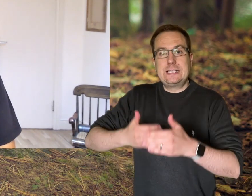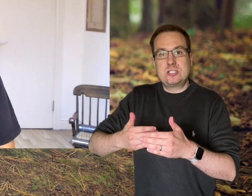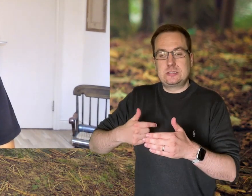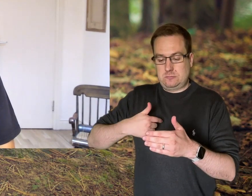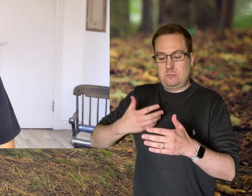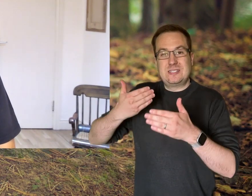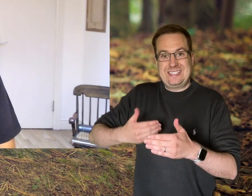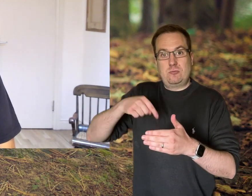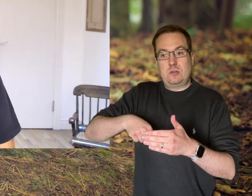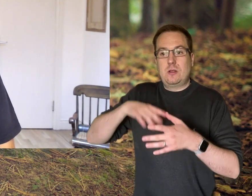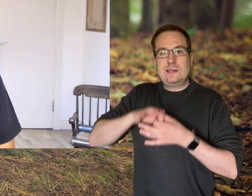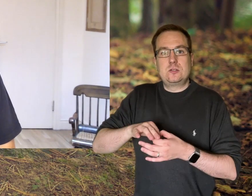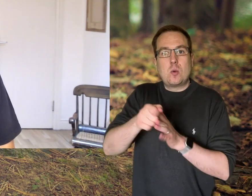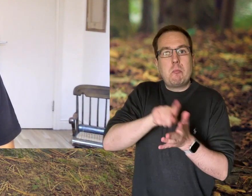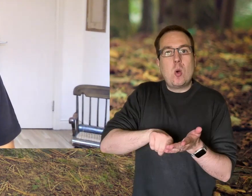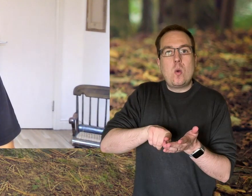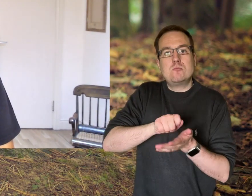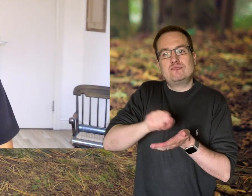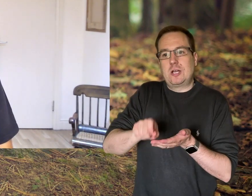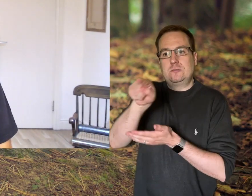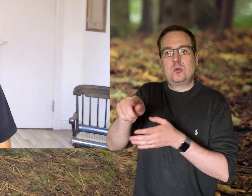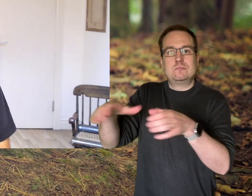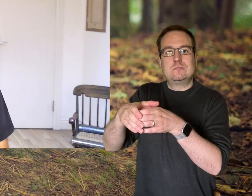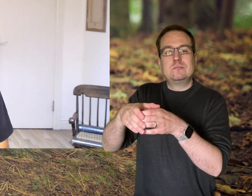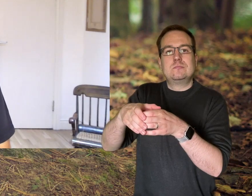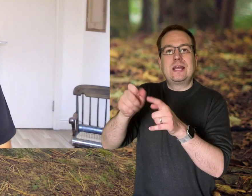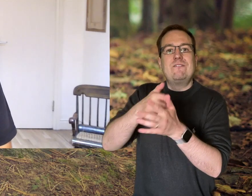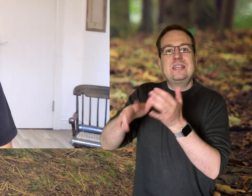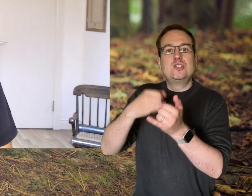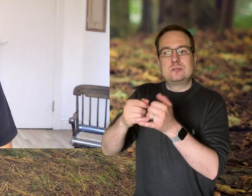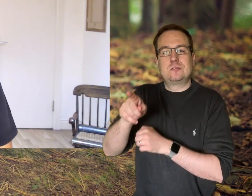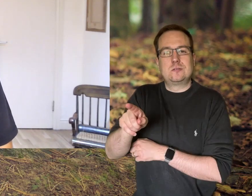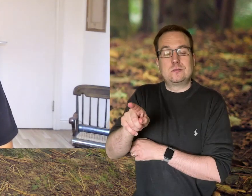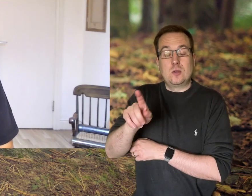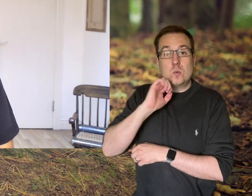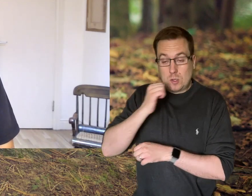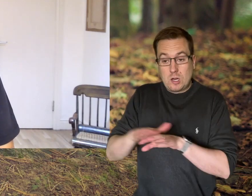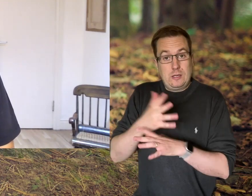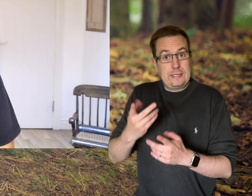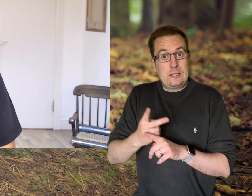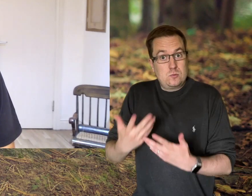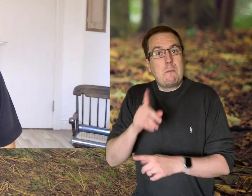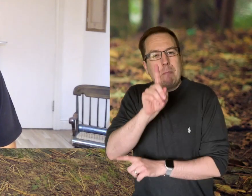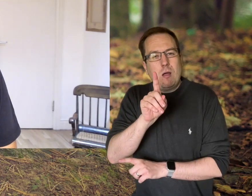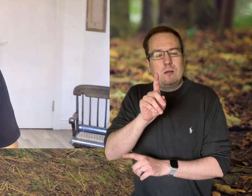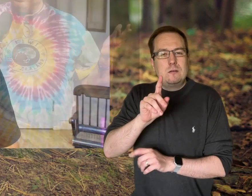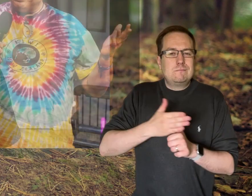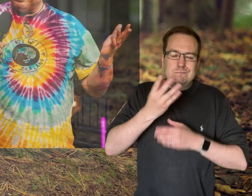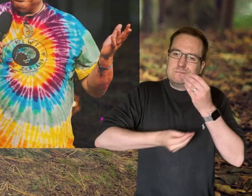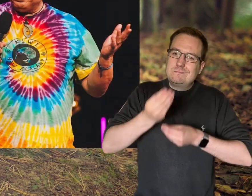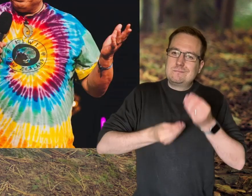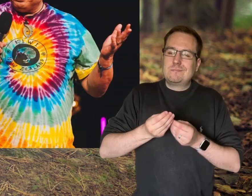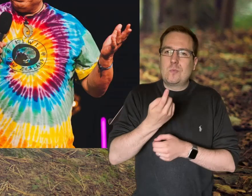to the Ephesians. But before we get to the passage, I'd like to talk about one of my heroes. For many years, a guy